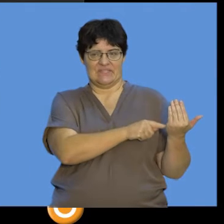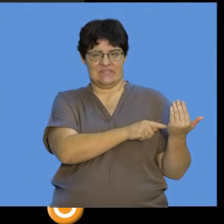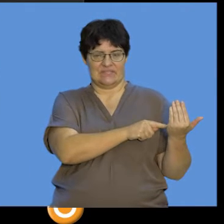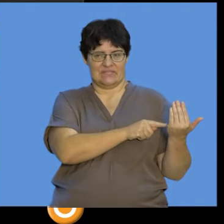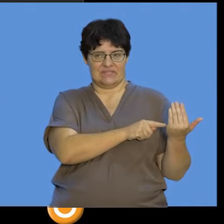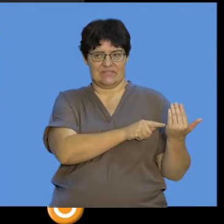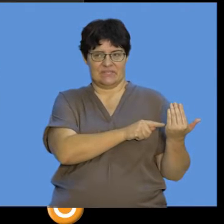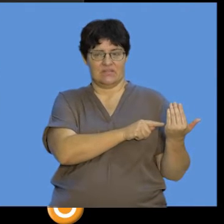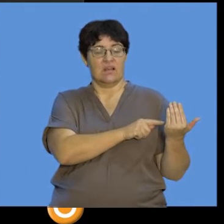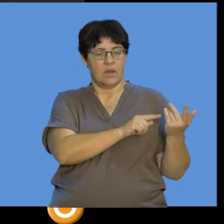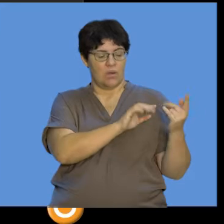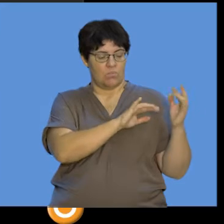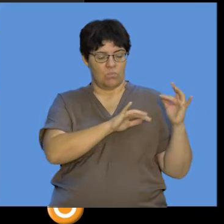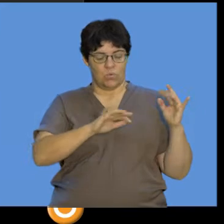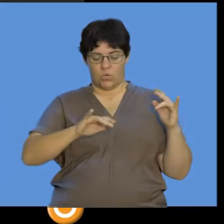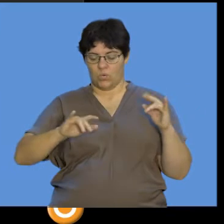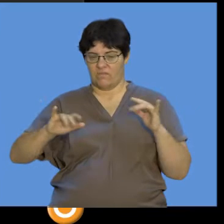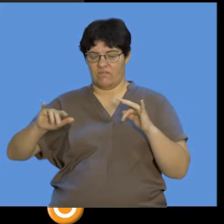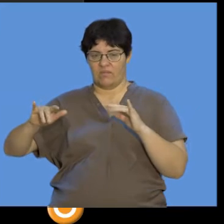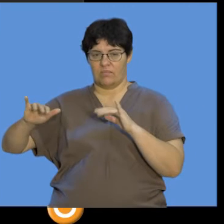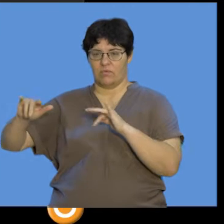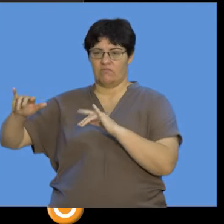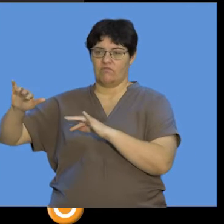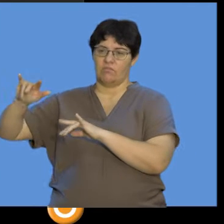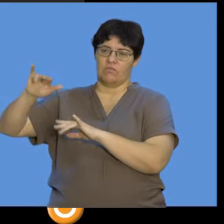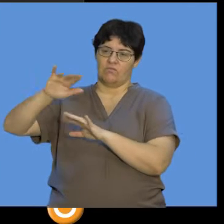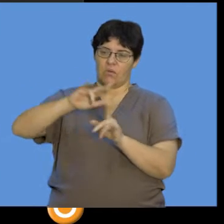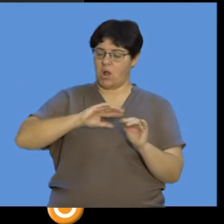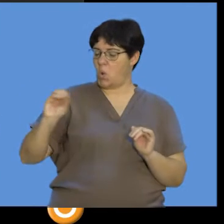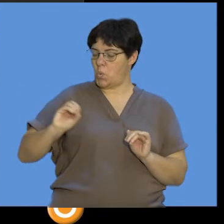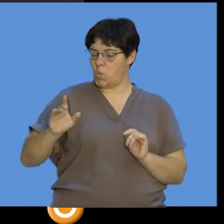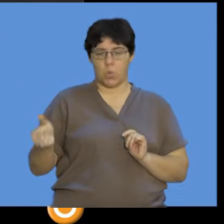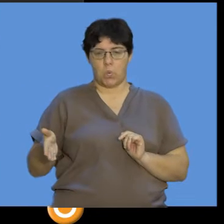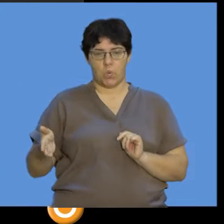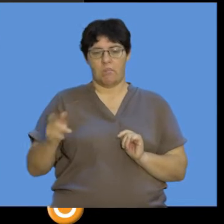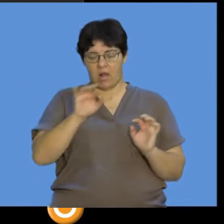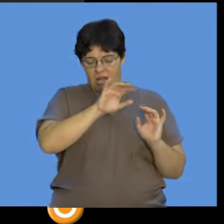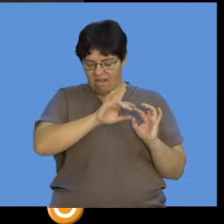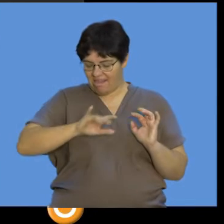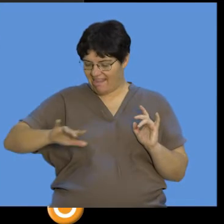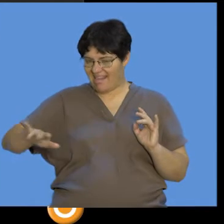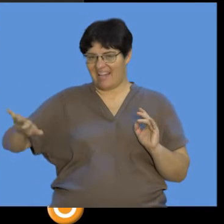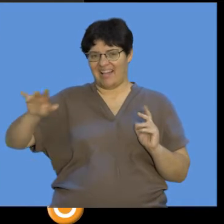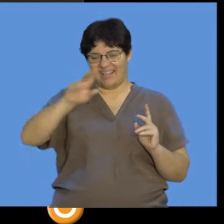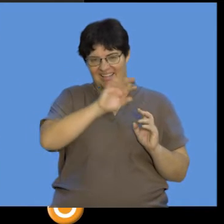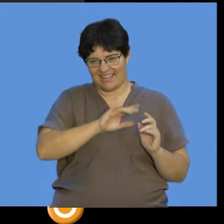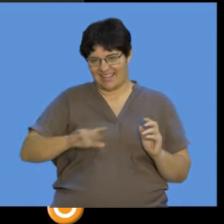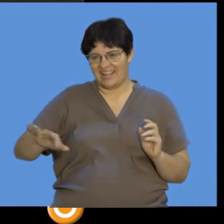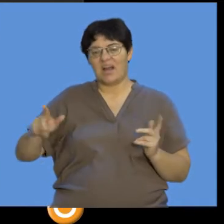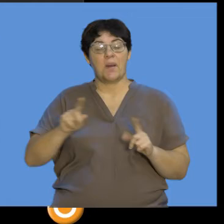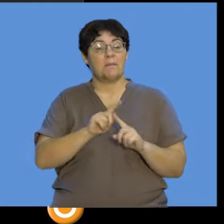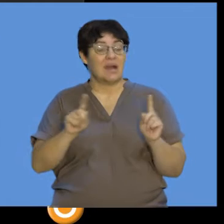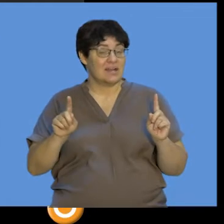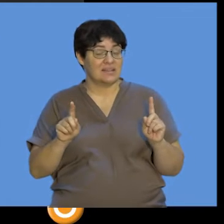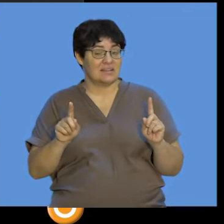these particles, they move across the barrier to a region where they were low concentrated. But one also has to appreciate the fact that,